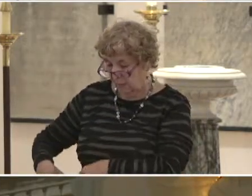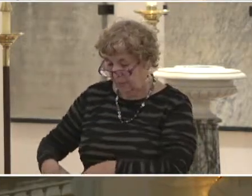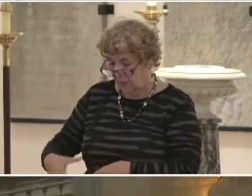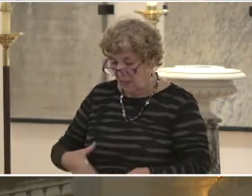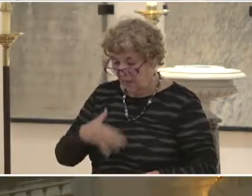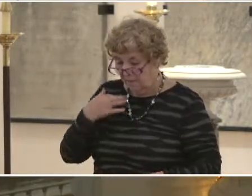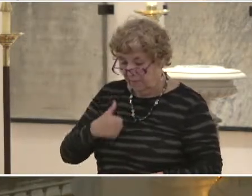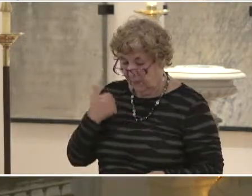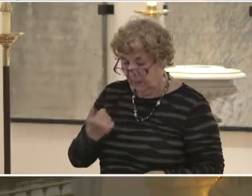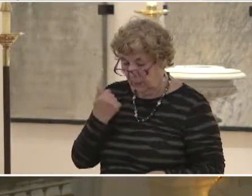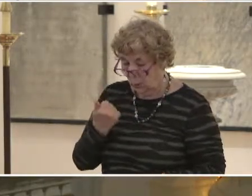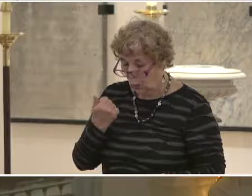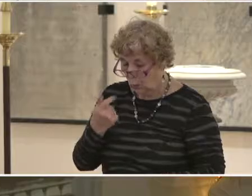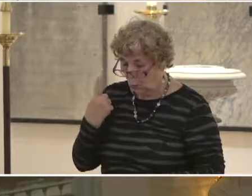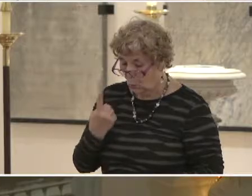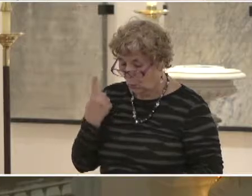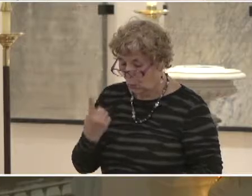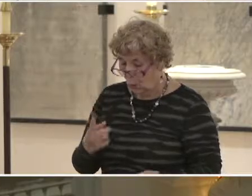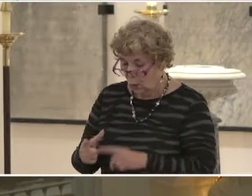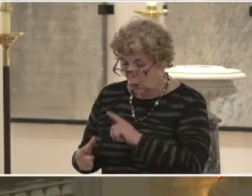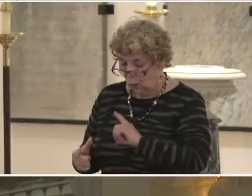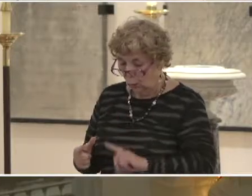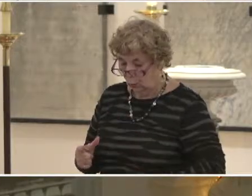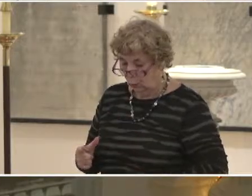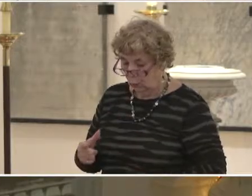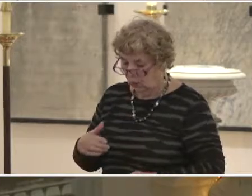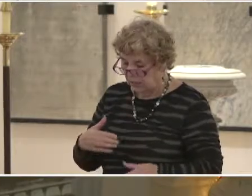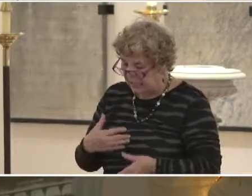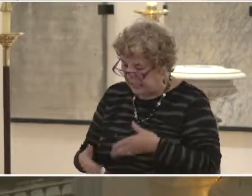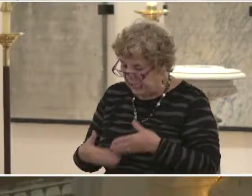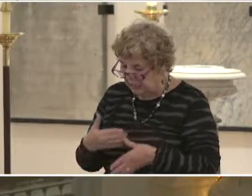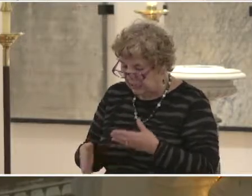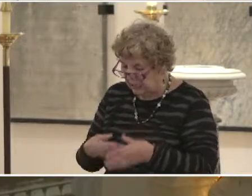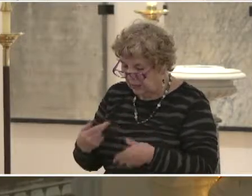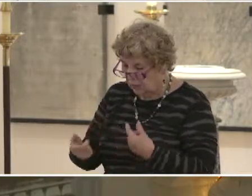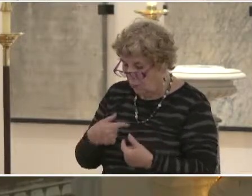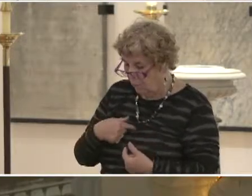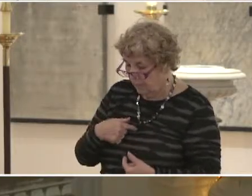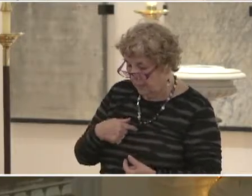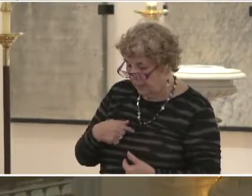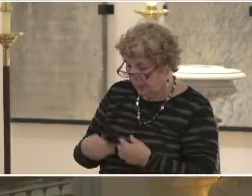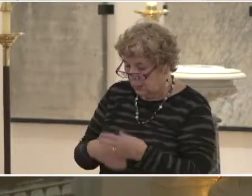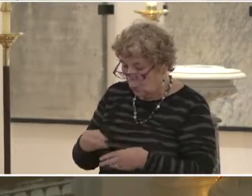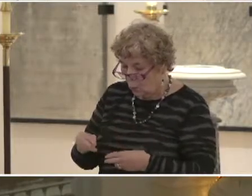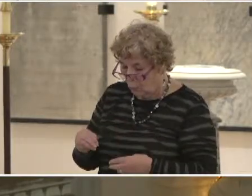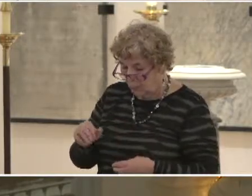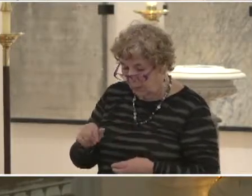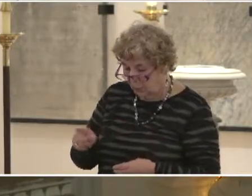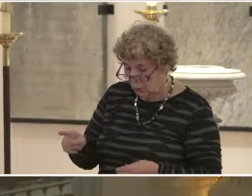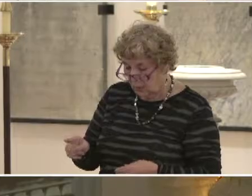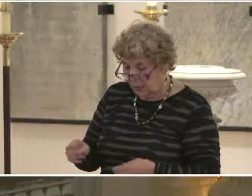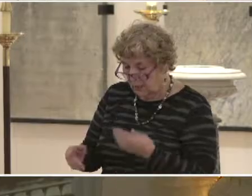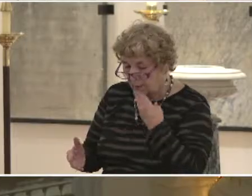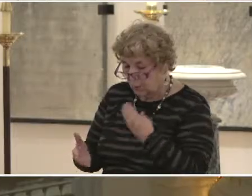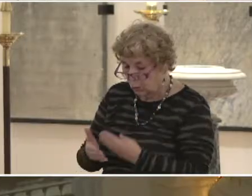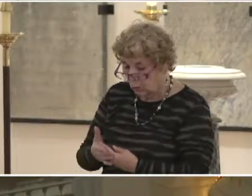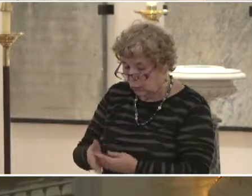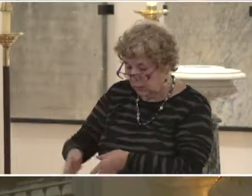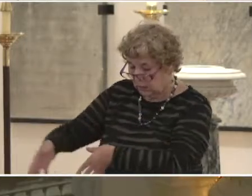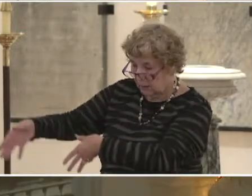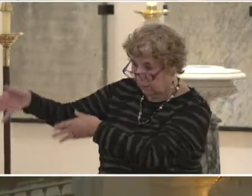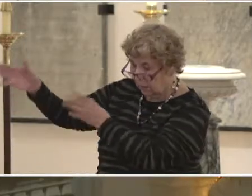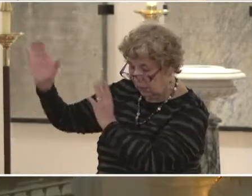the apostles, we can feel so lost that we cry out for a greater measure of faith just to pull us